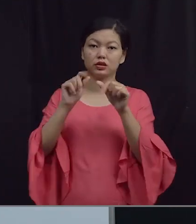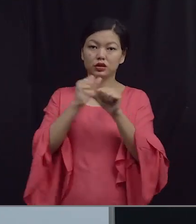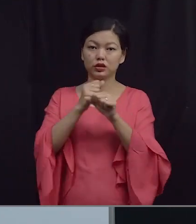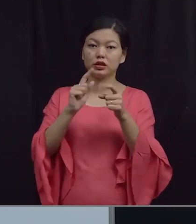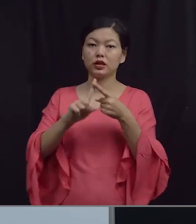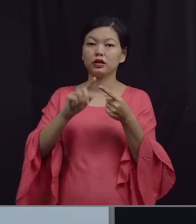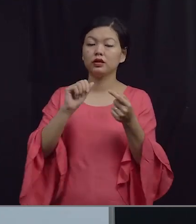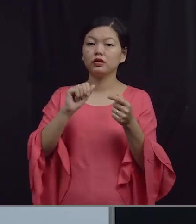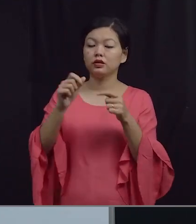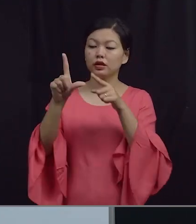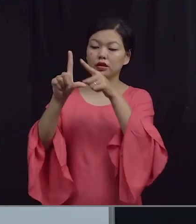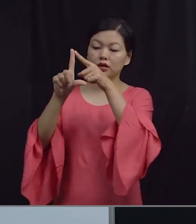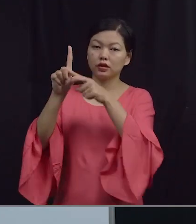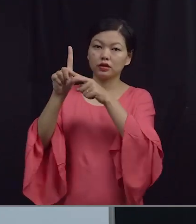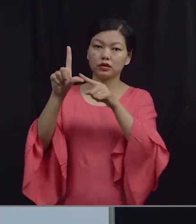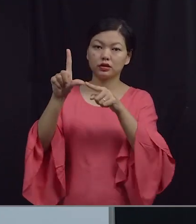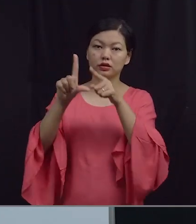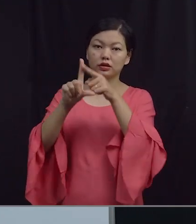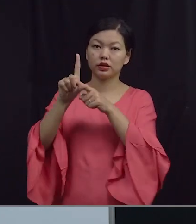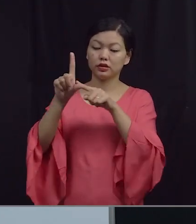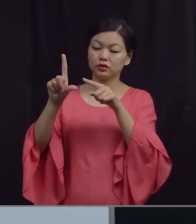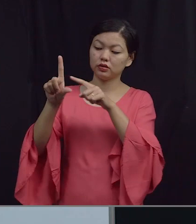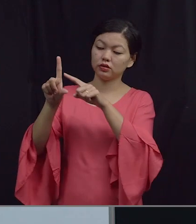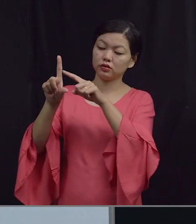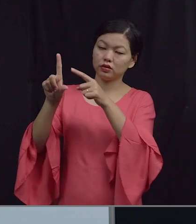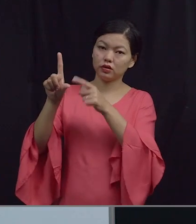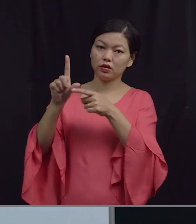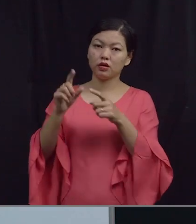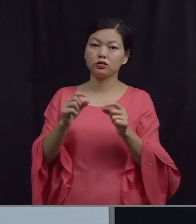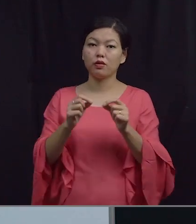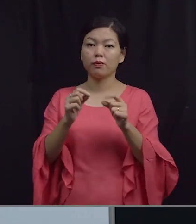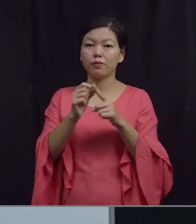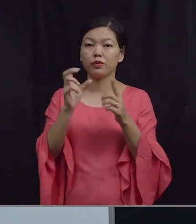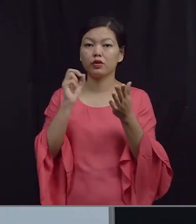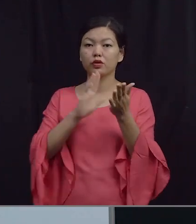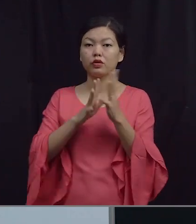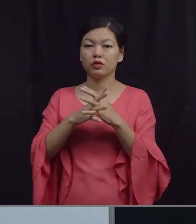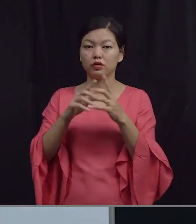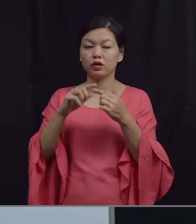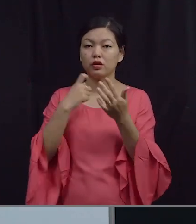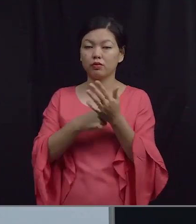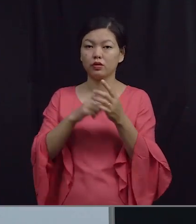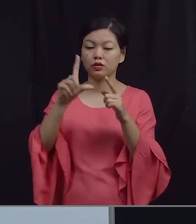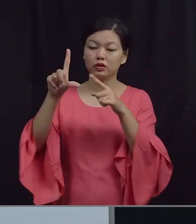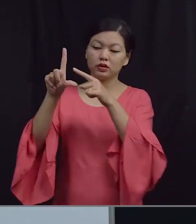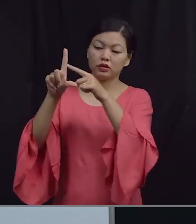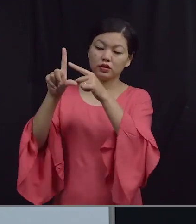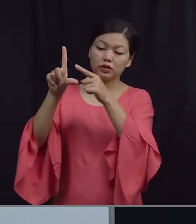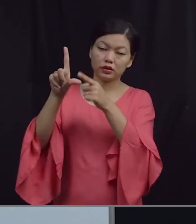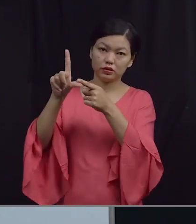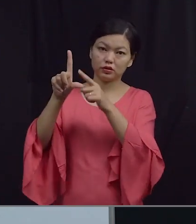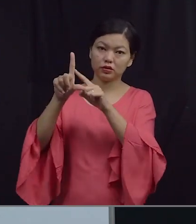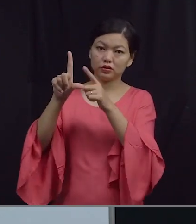So power of lens can be defined as the tangent of the angle, okay, by which the